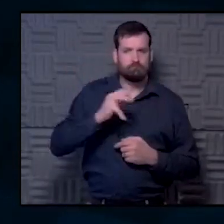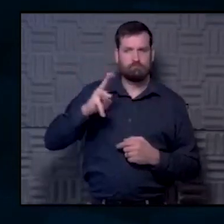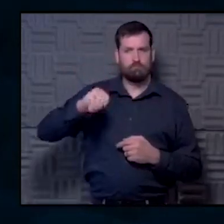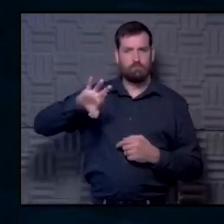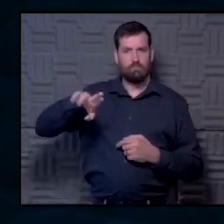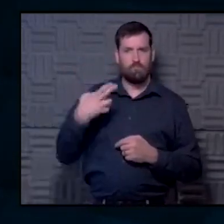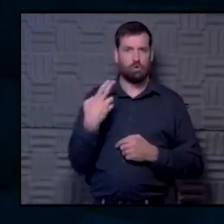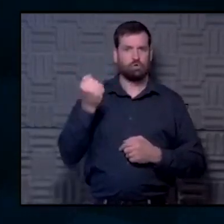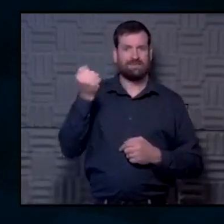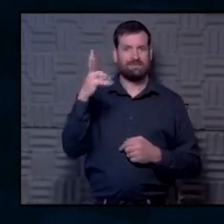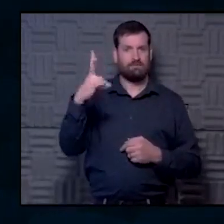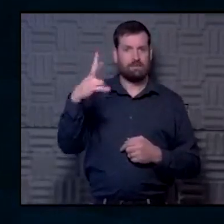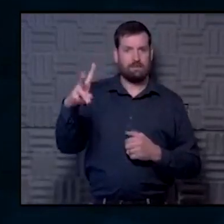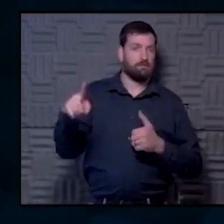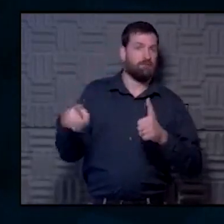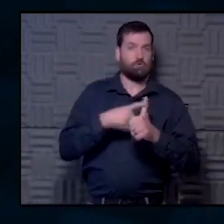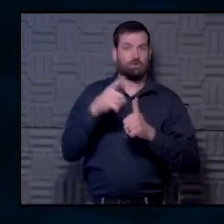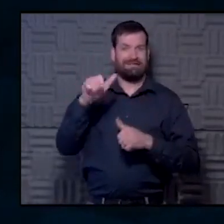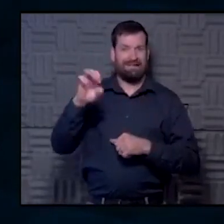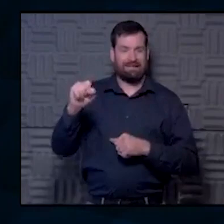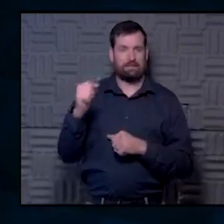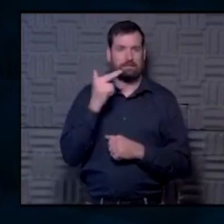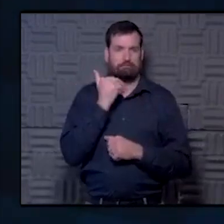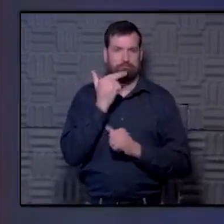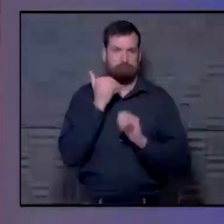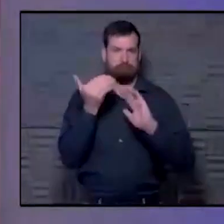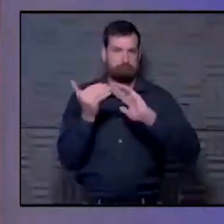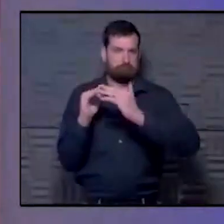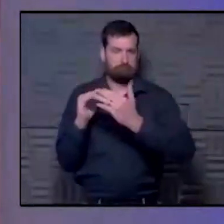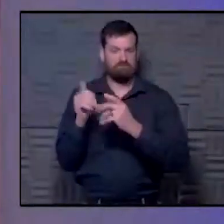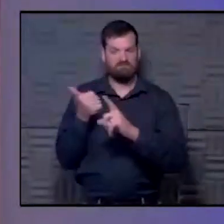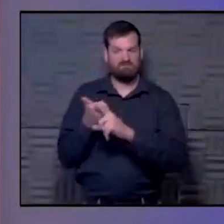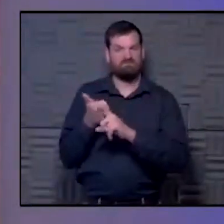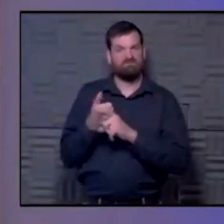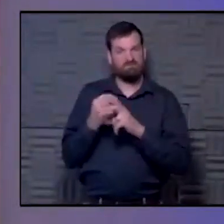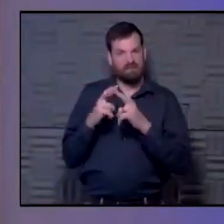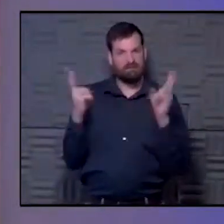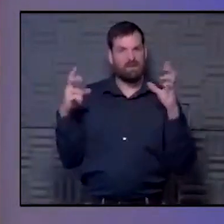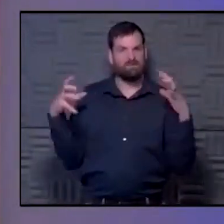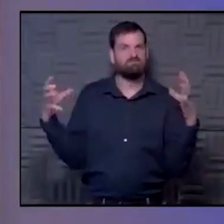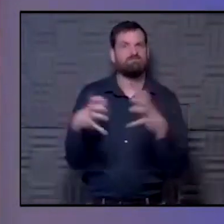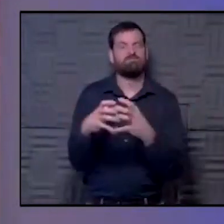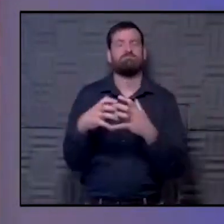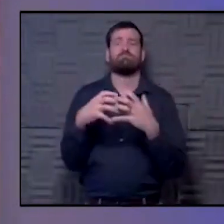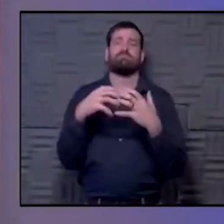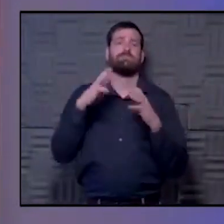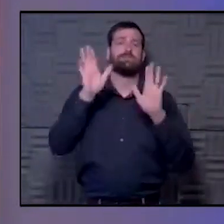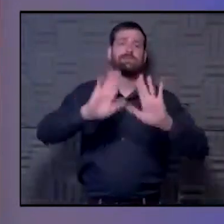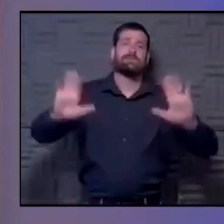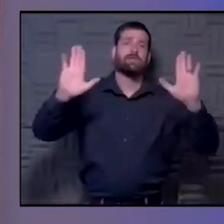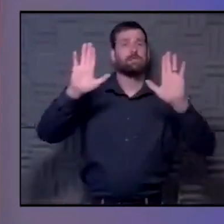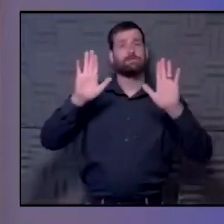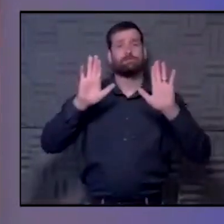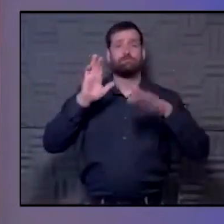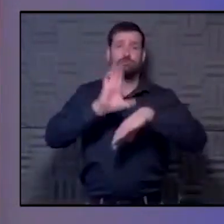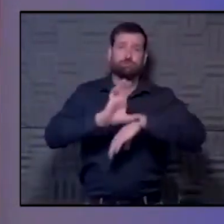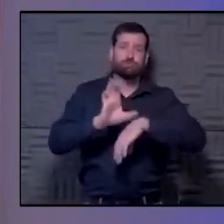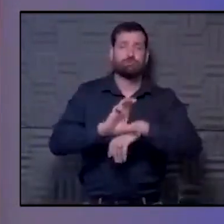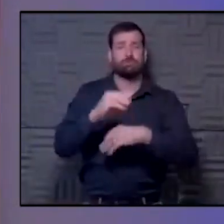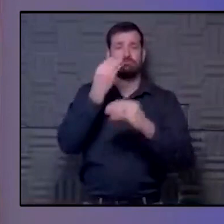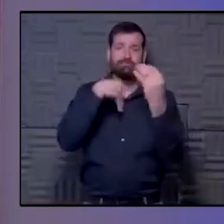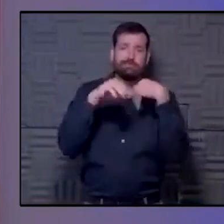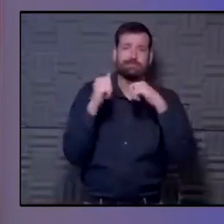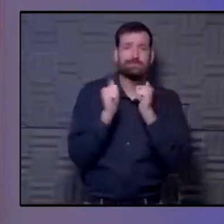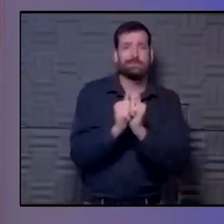they had their first case in a little village. And the Navajo people are very communal. They come together on Sundays at church. They eat together.